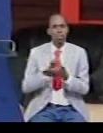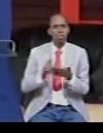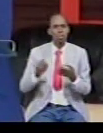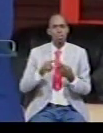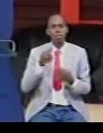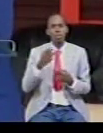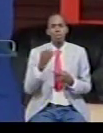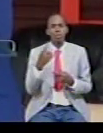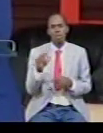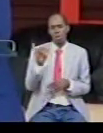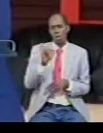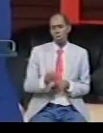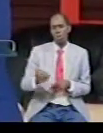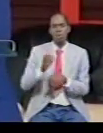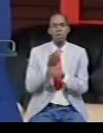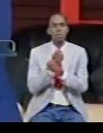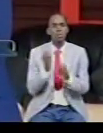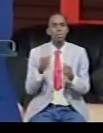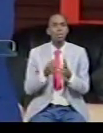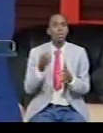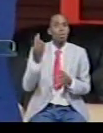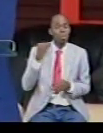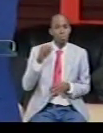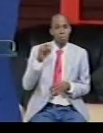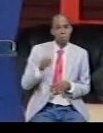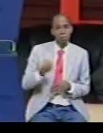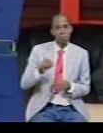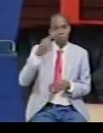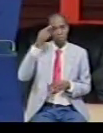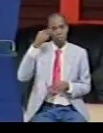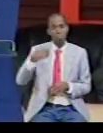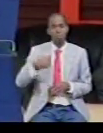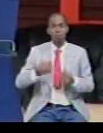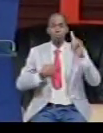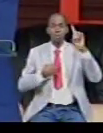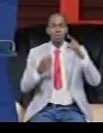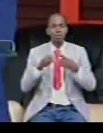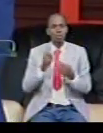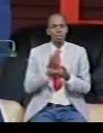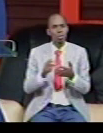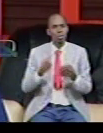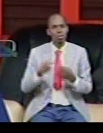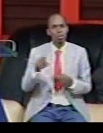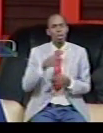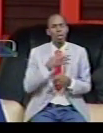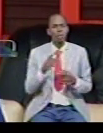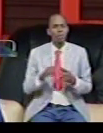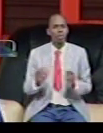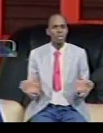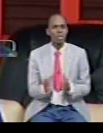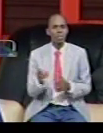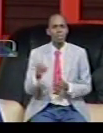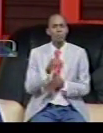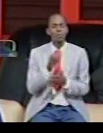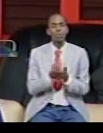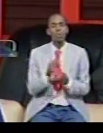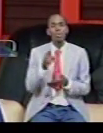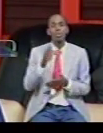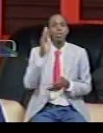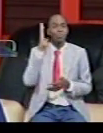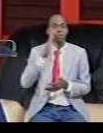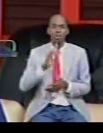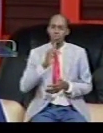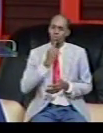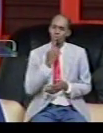salvation. It was needful for me to write unto you and to exhort you that ye should